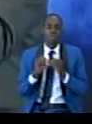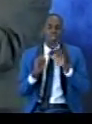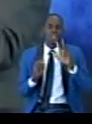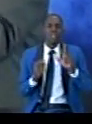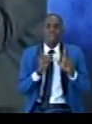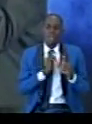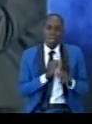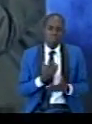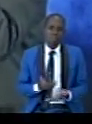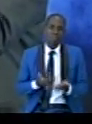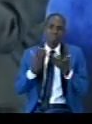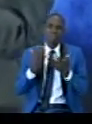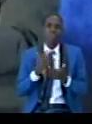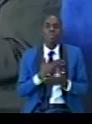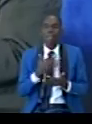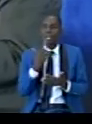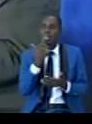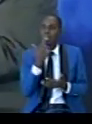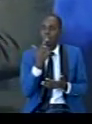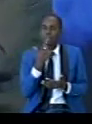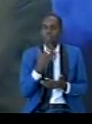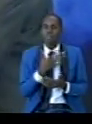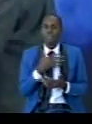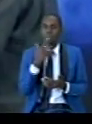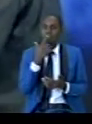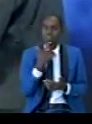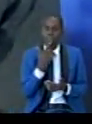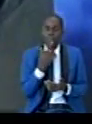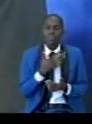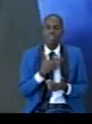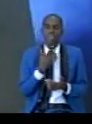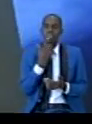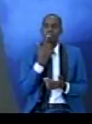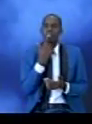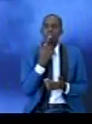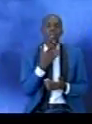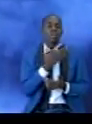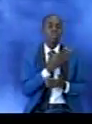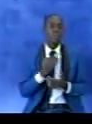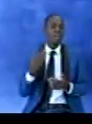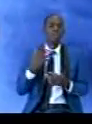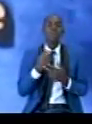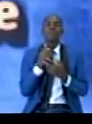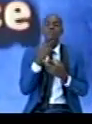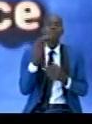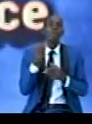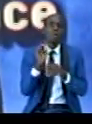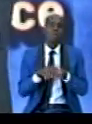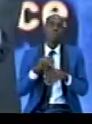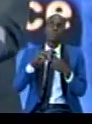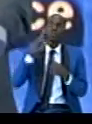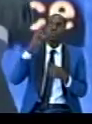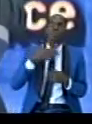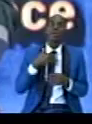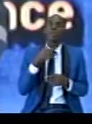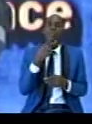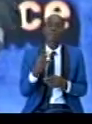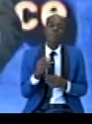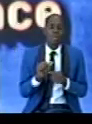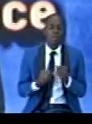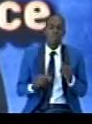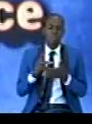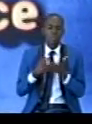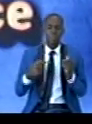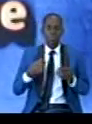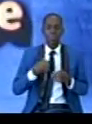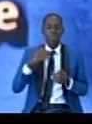my mouth, my voice unto you, and my voice will never sing or say